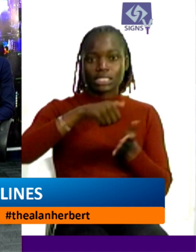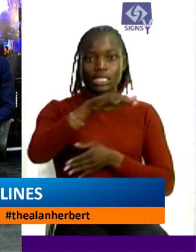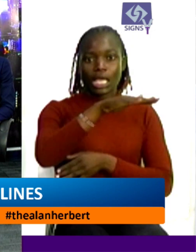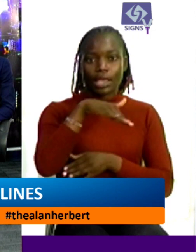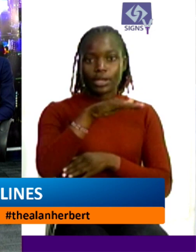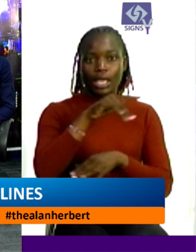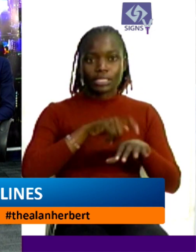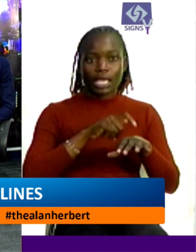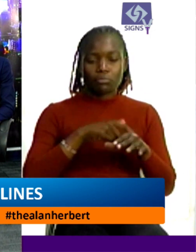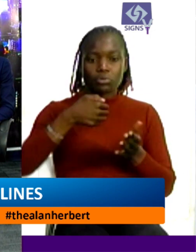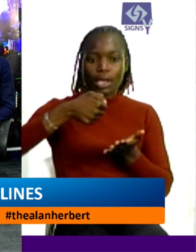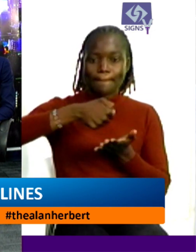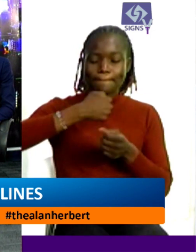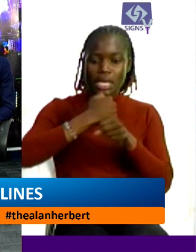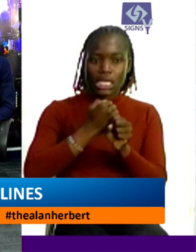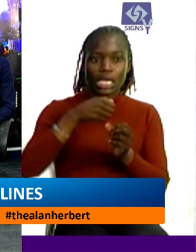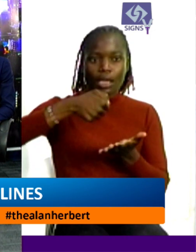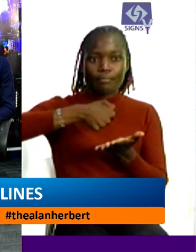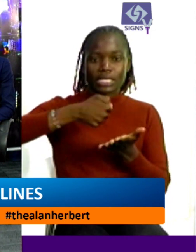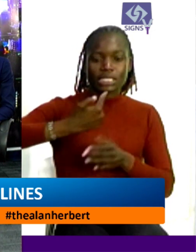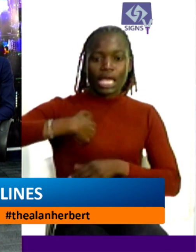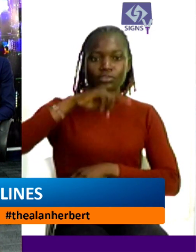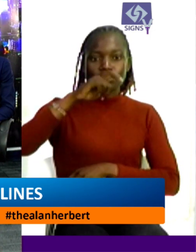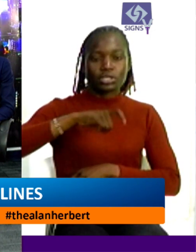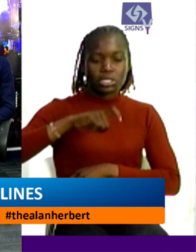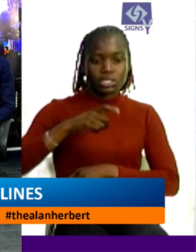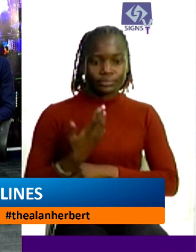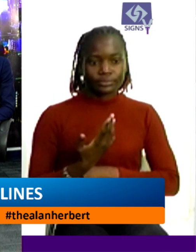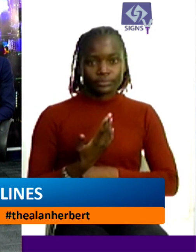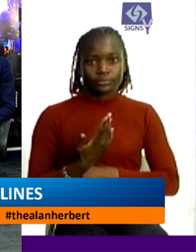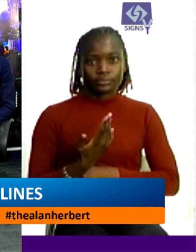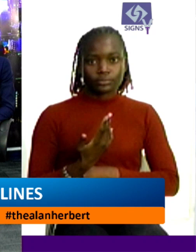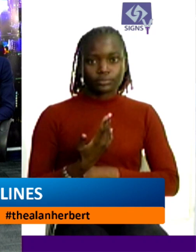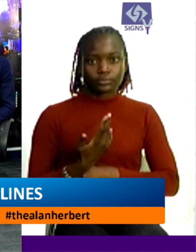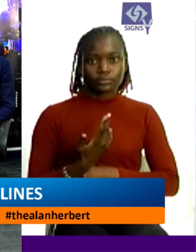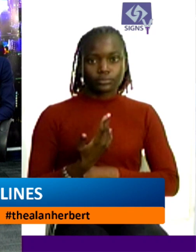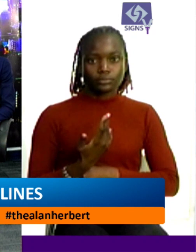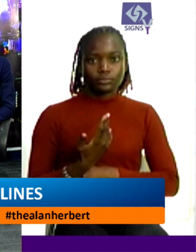we are budgeting, we need to look into